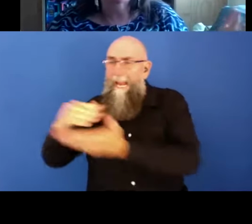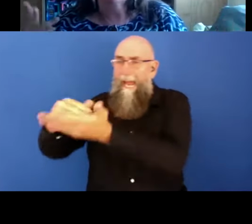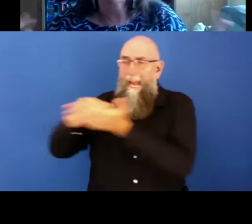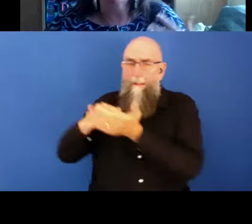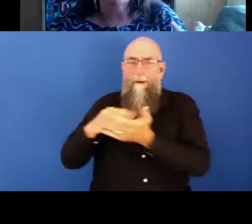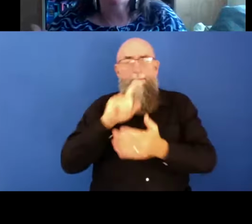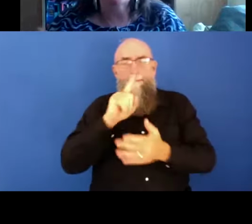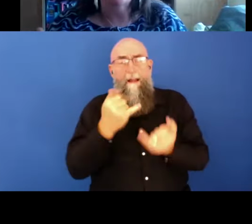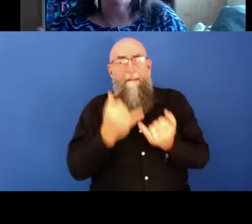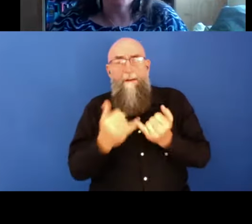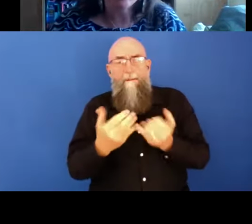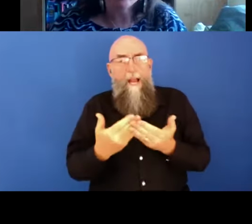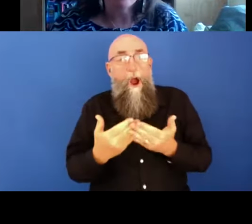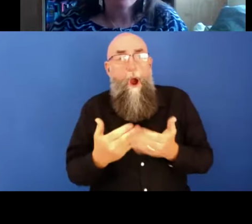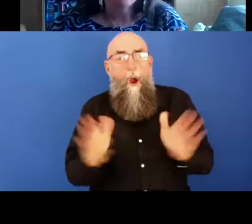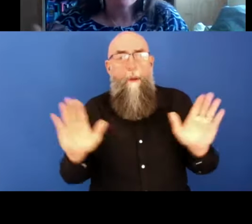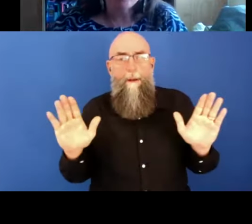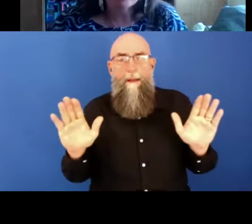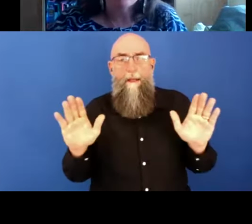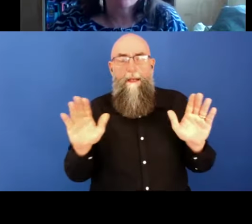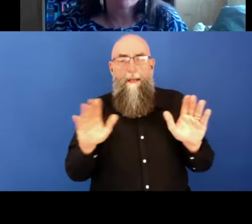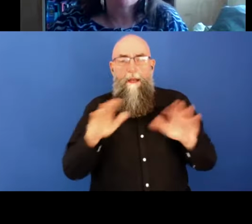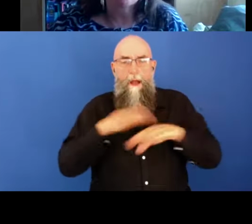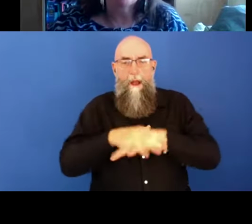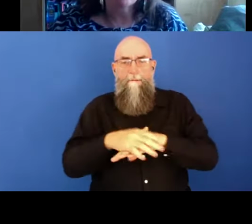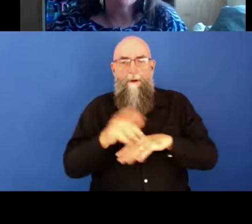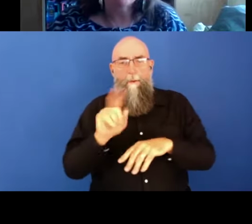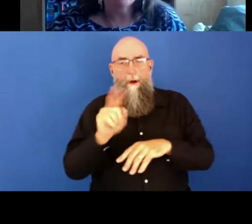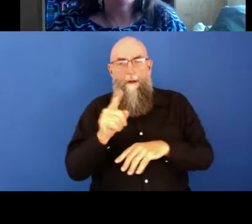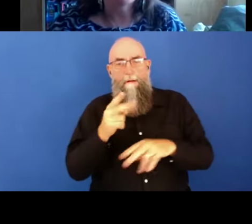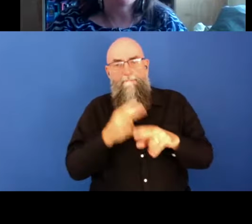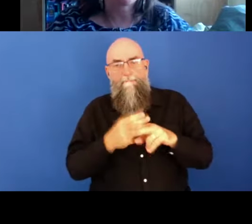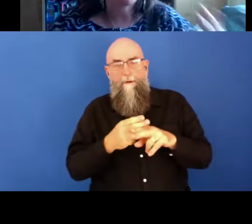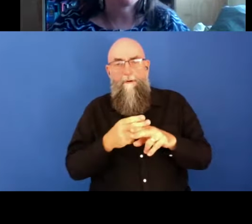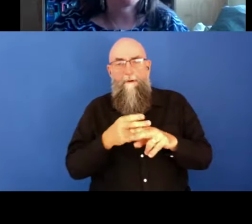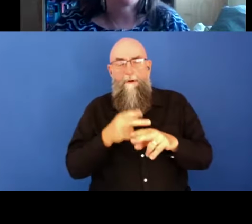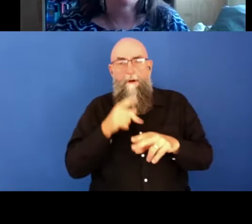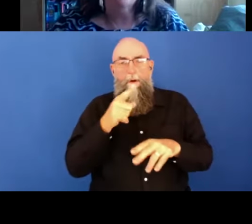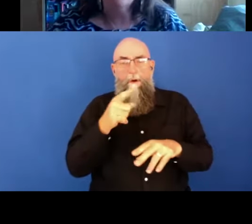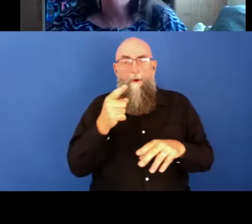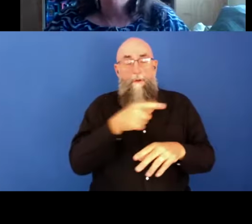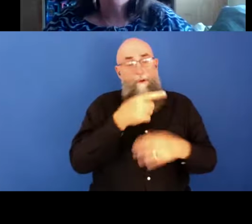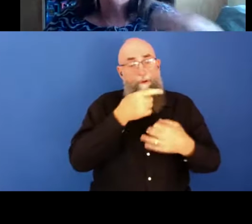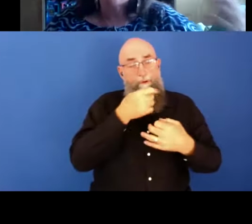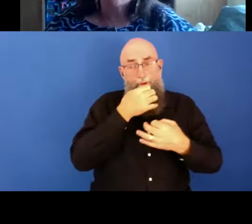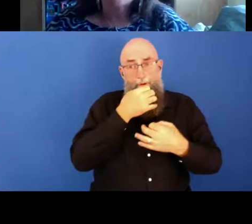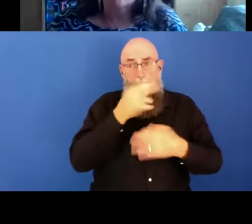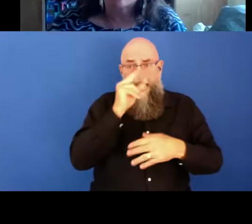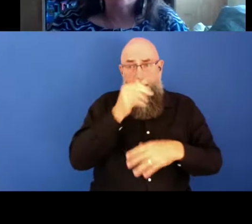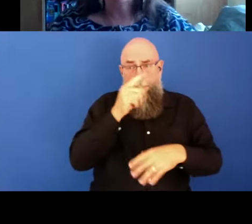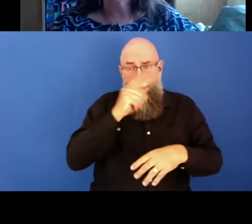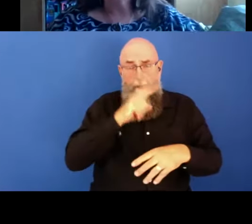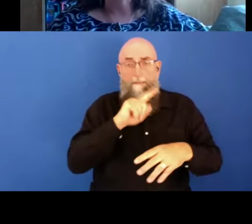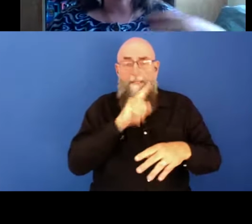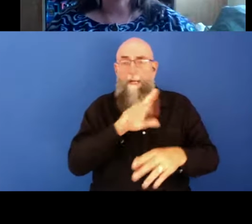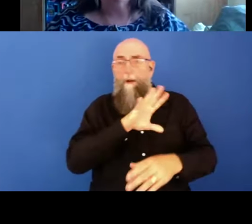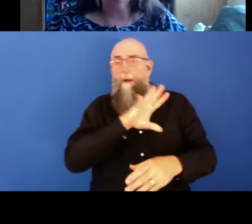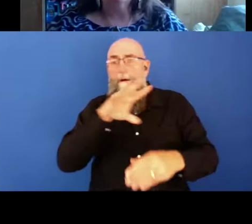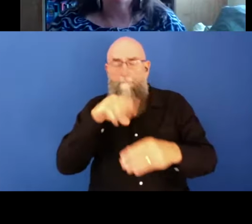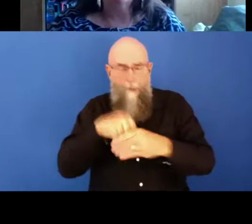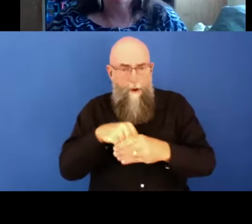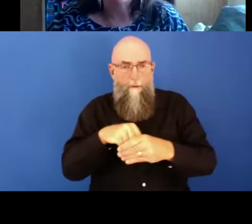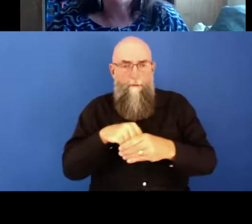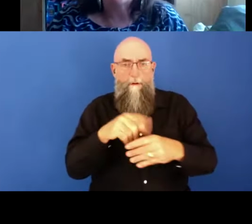question what has changed for you most out of being involved in art attack they would openly volunteer well i've got better social skills now